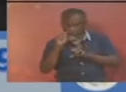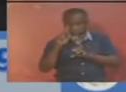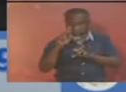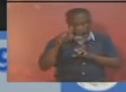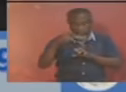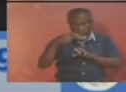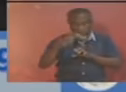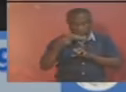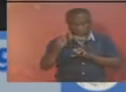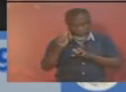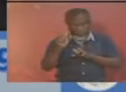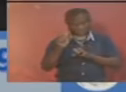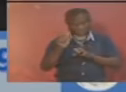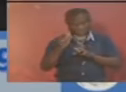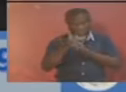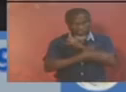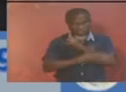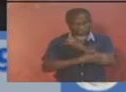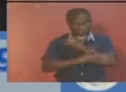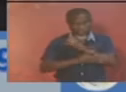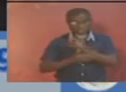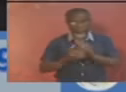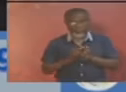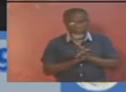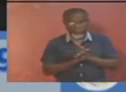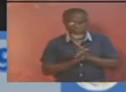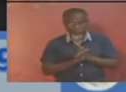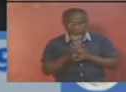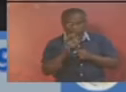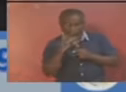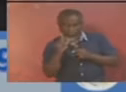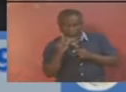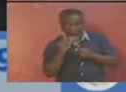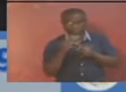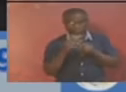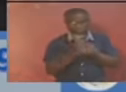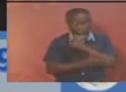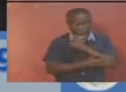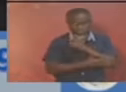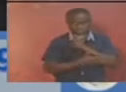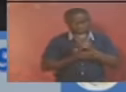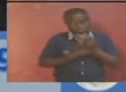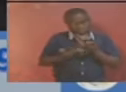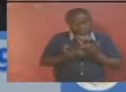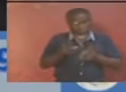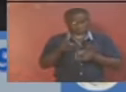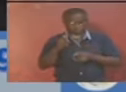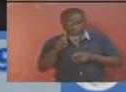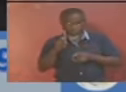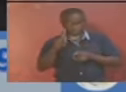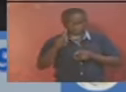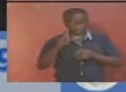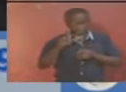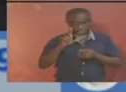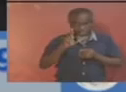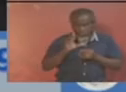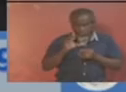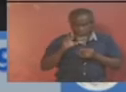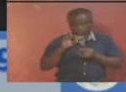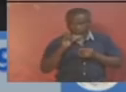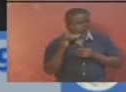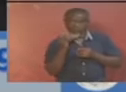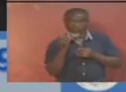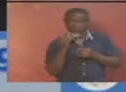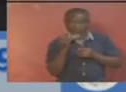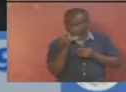countries. Among our 24 countries, our numbers are much, much lower, 114,000 cases. And this is